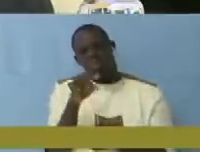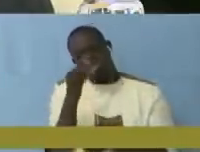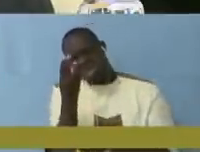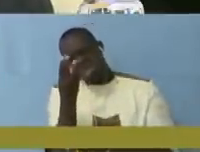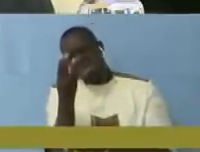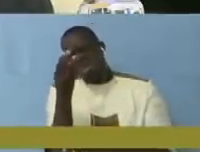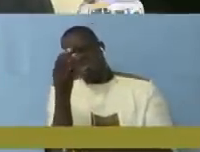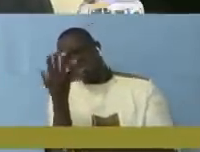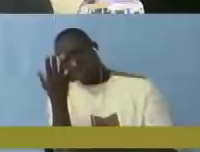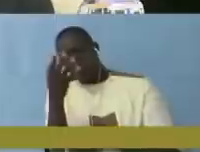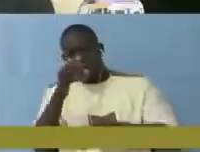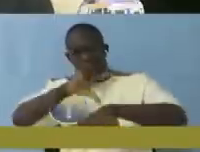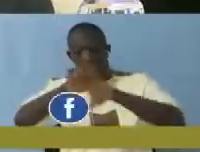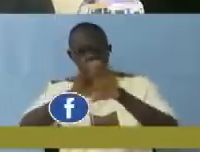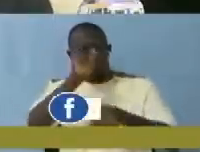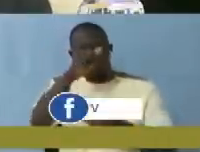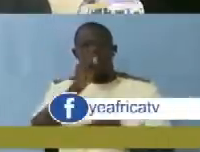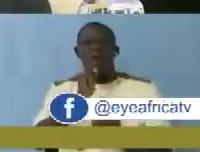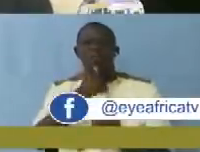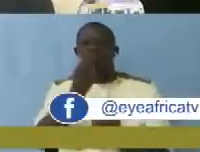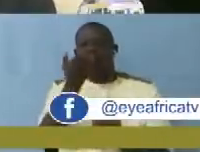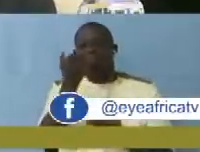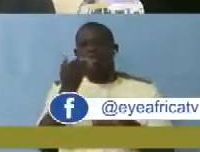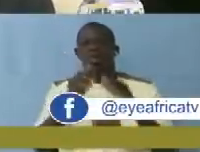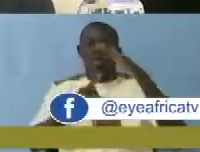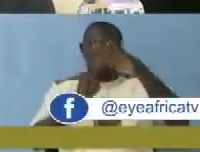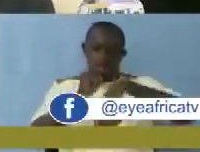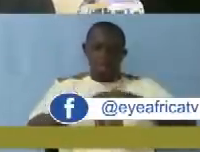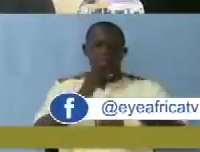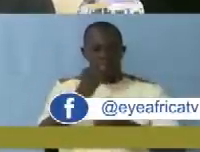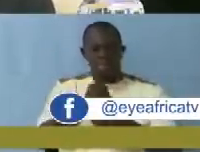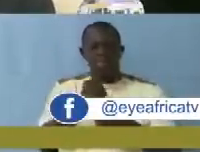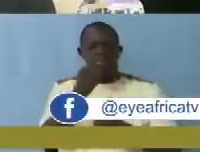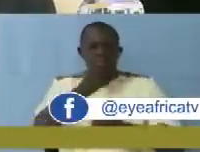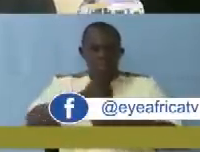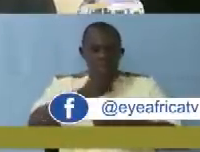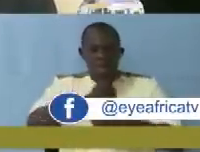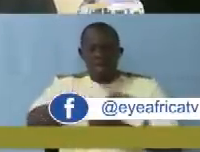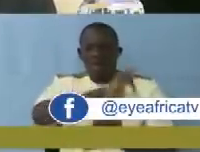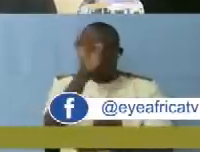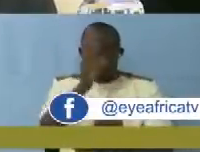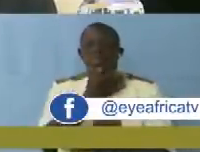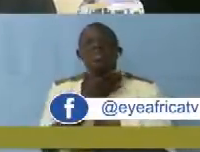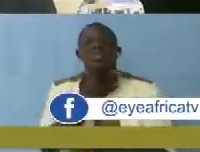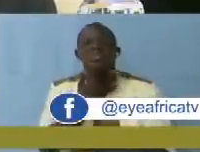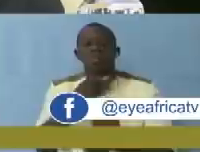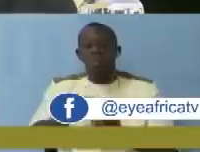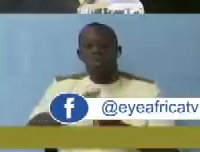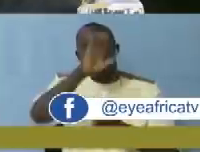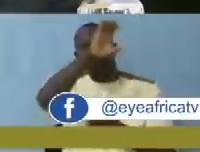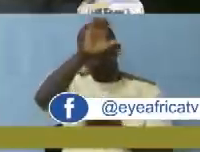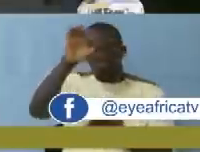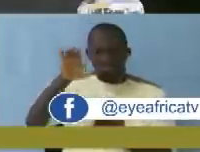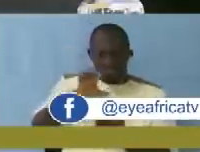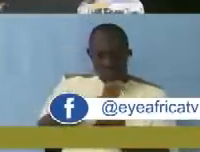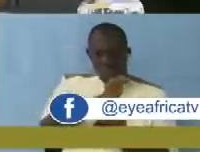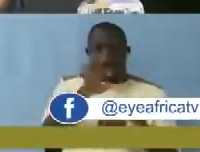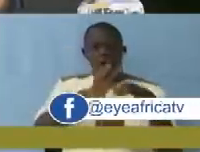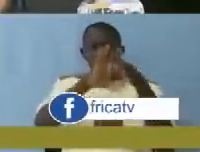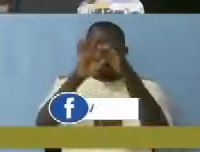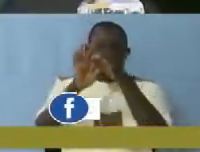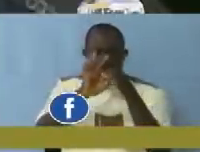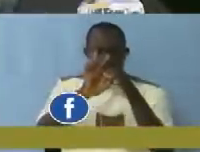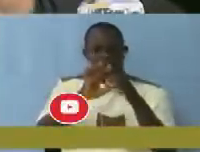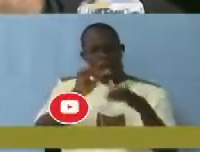3-5 minutes of your lunch time to just construct a very simple organigram of